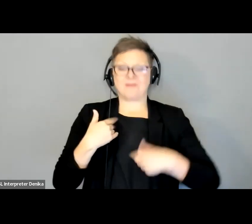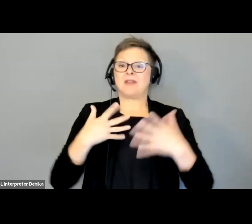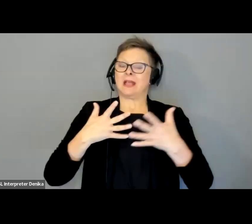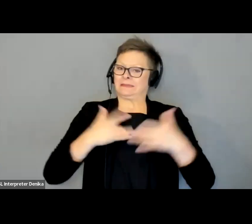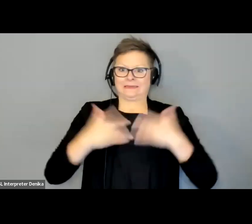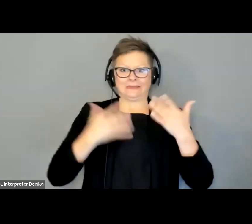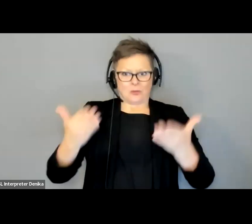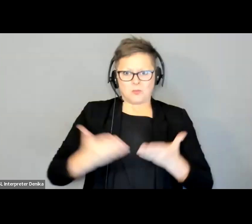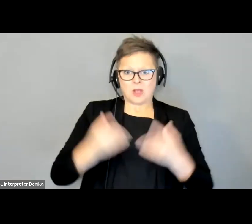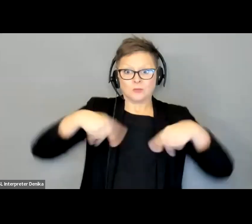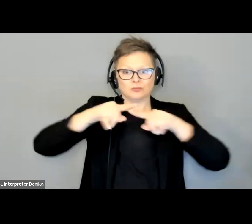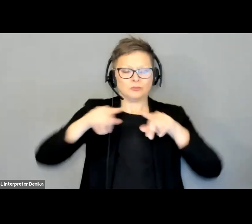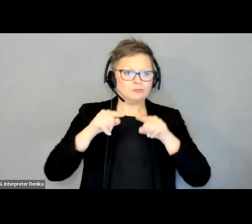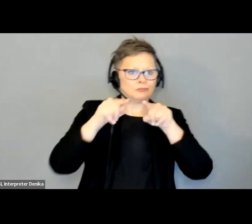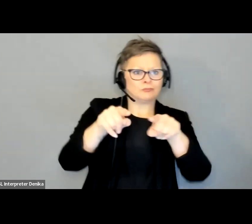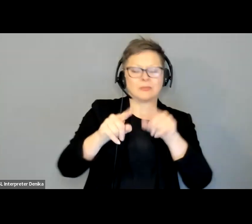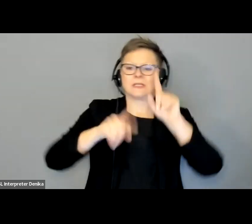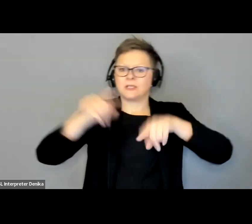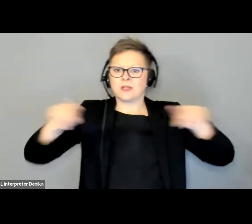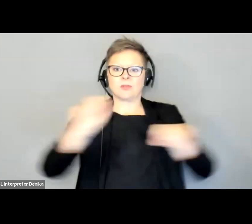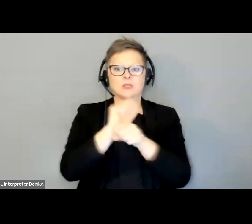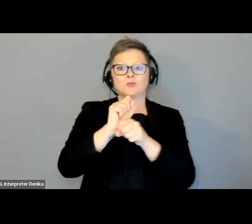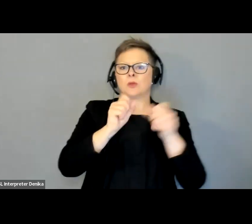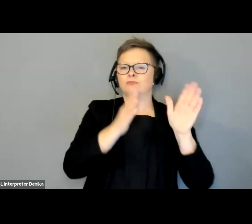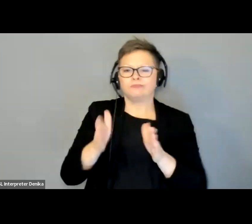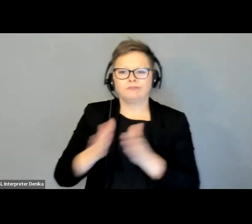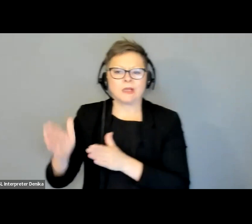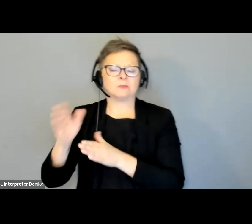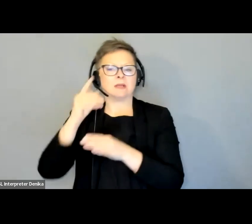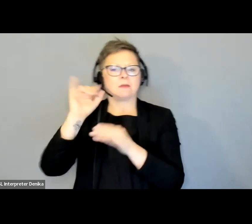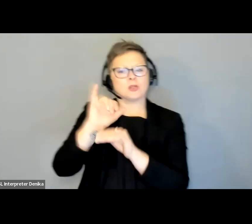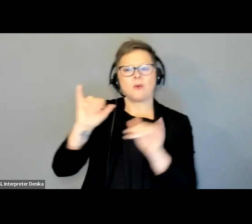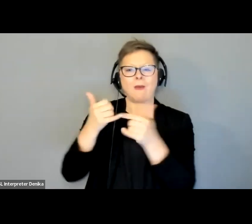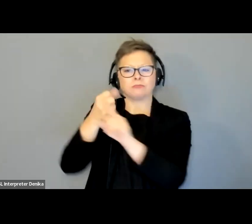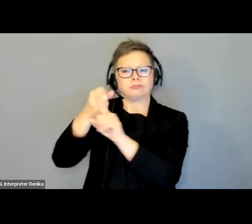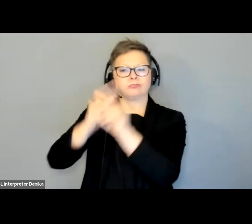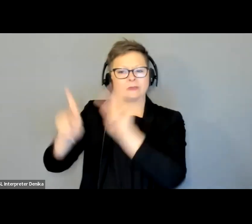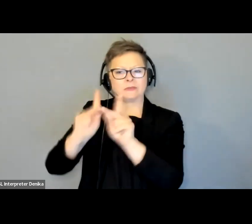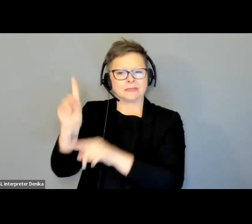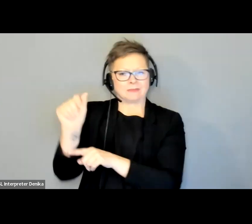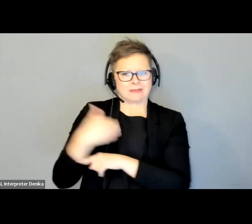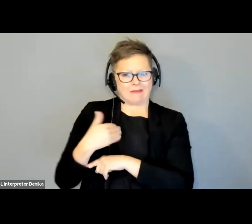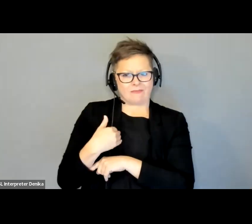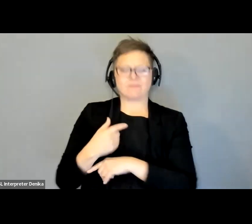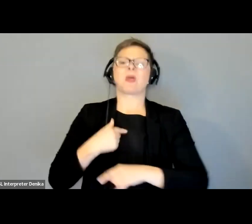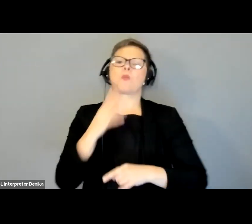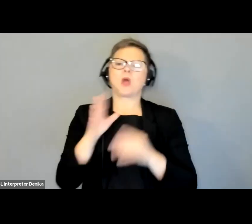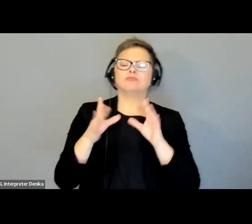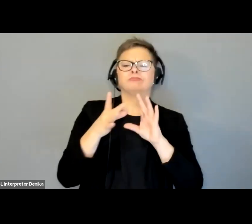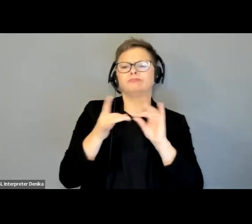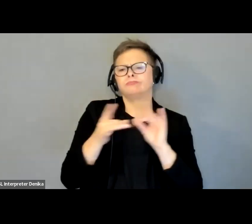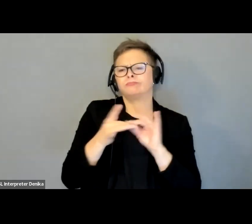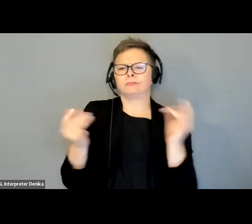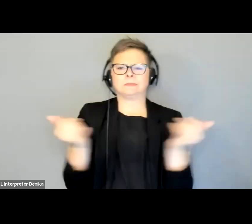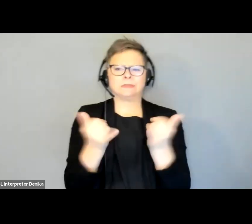parallel session on diverse work arrangements and the impact on people with disabilities. To give you a bit of background about what we're going to discuss today, we're